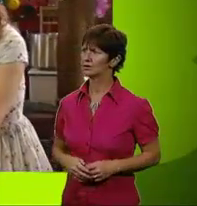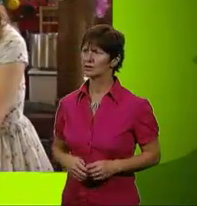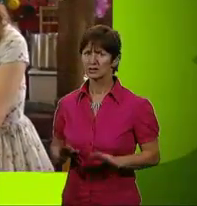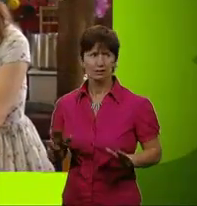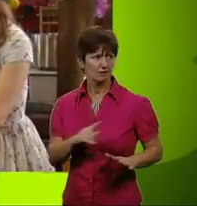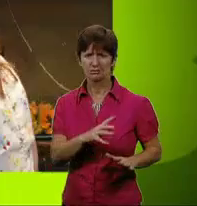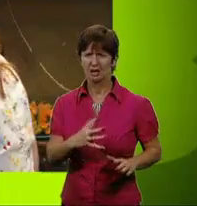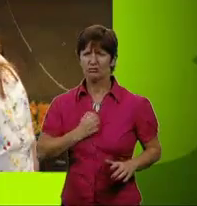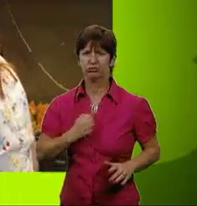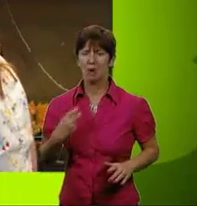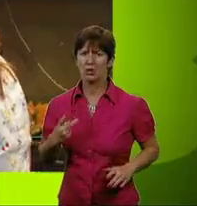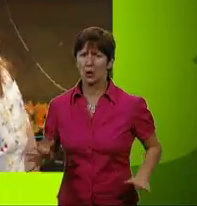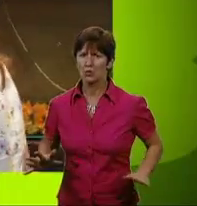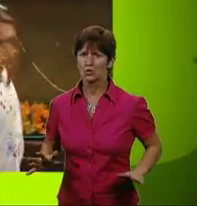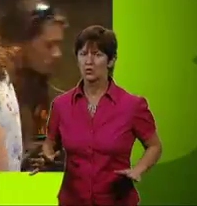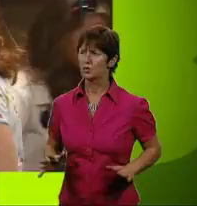Don't give us away.